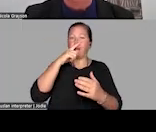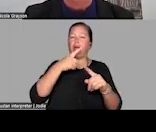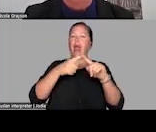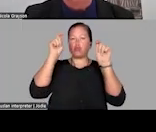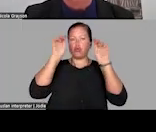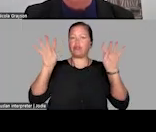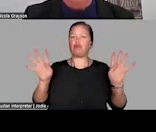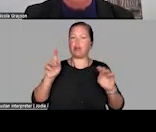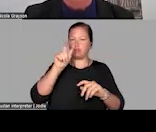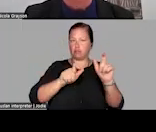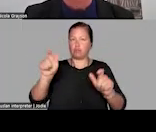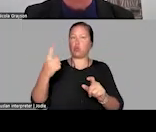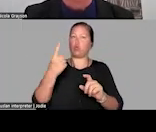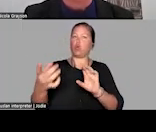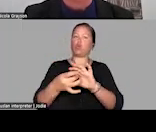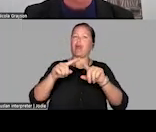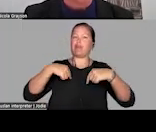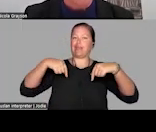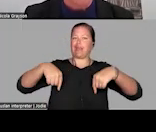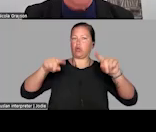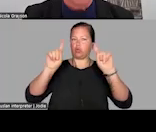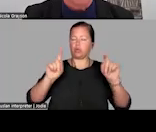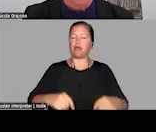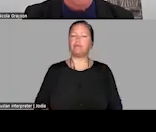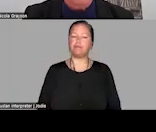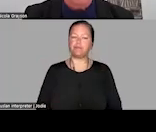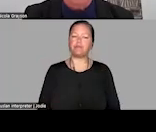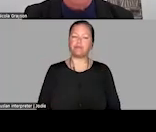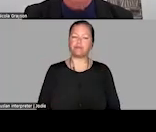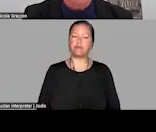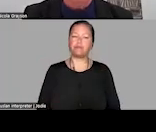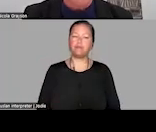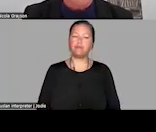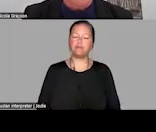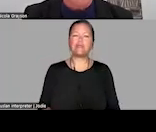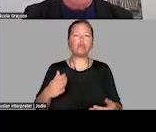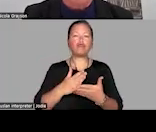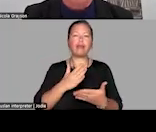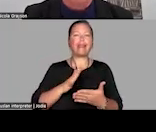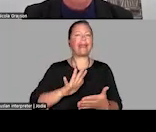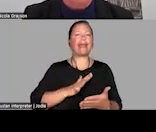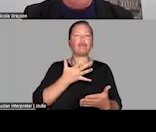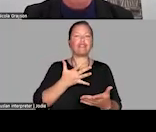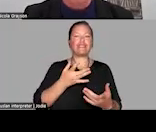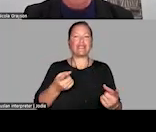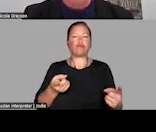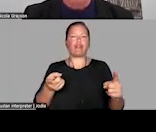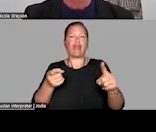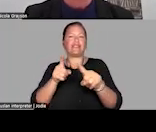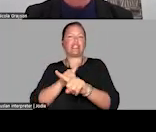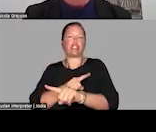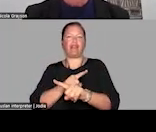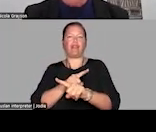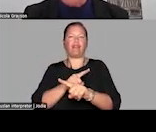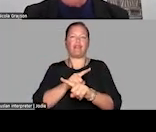Islander people joining us for this session today. It's quite an interesting transition,